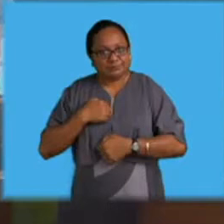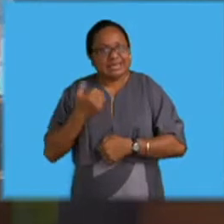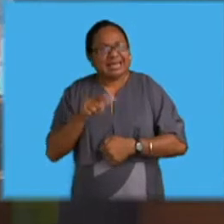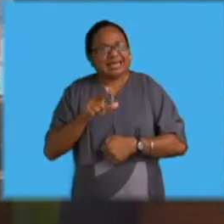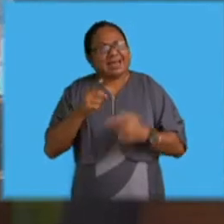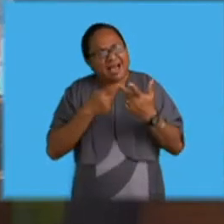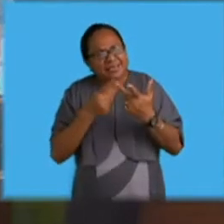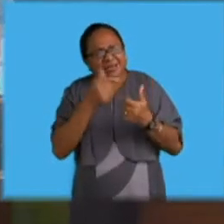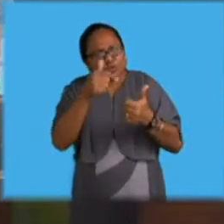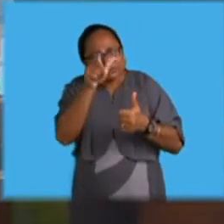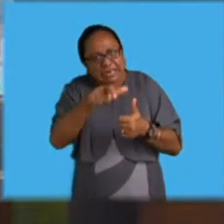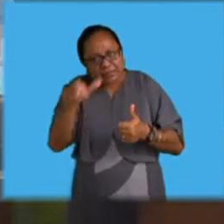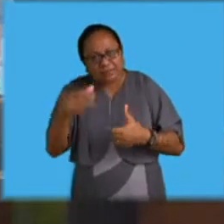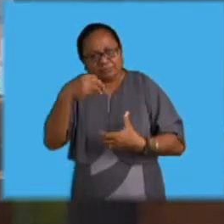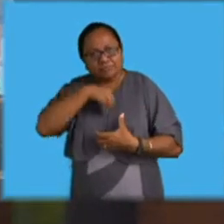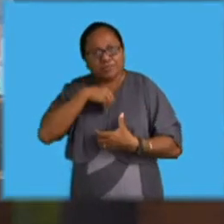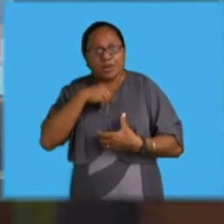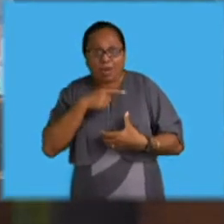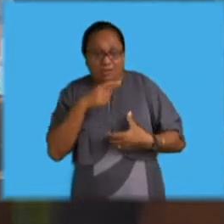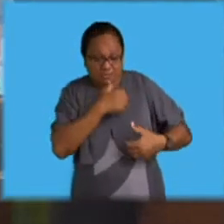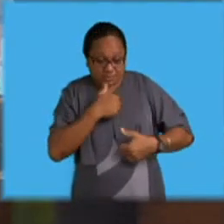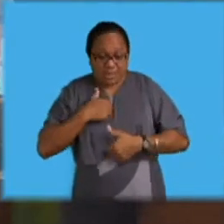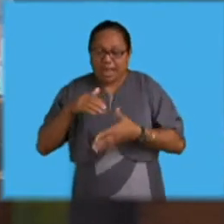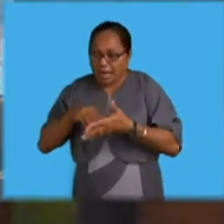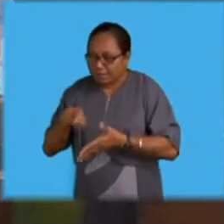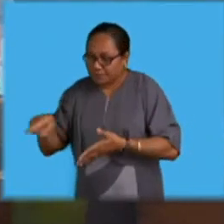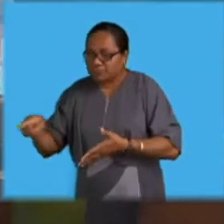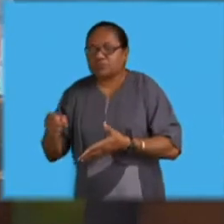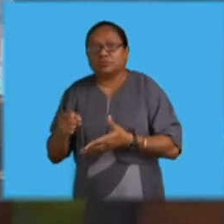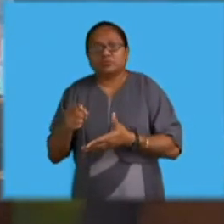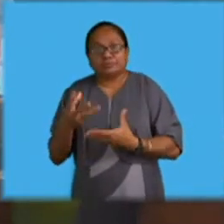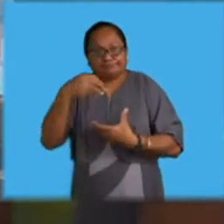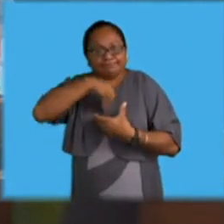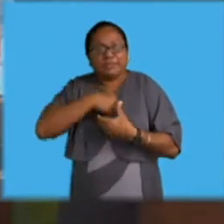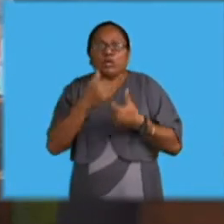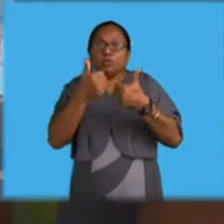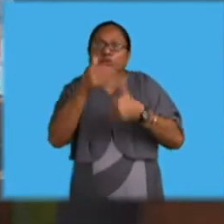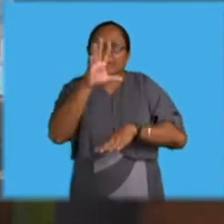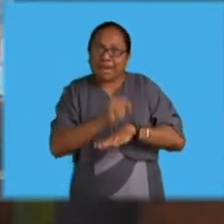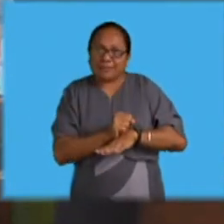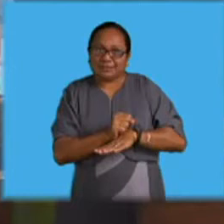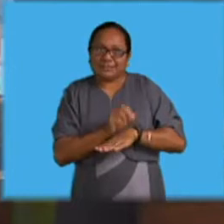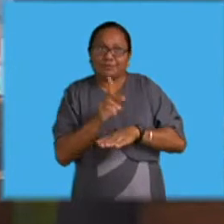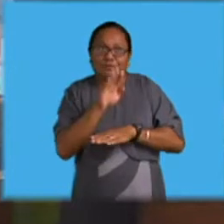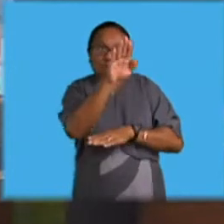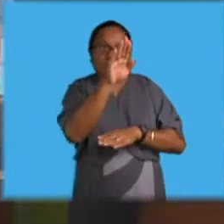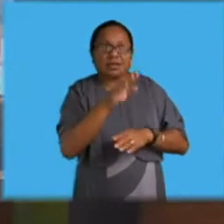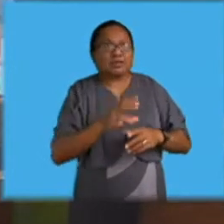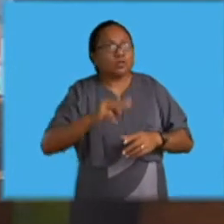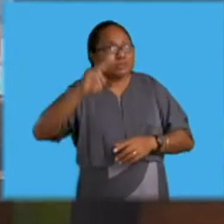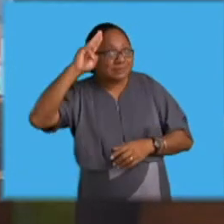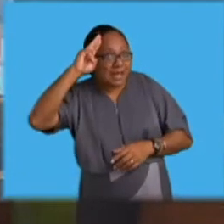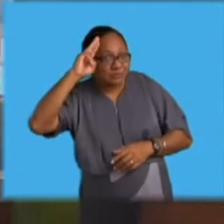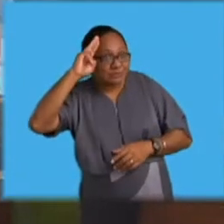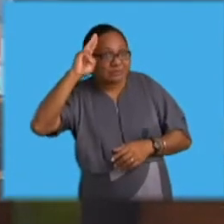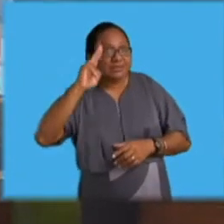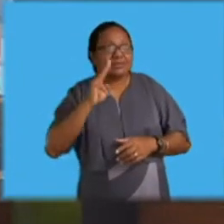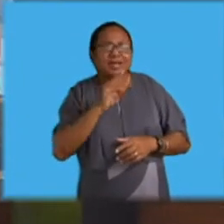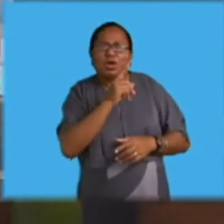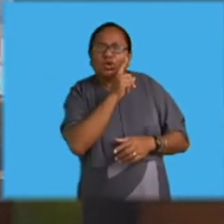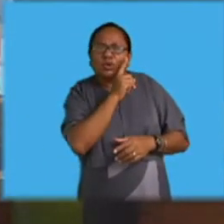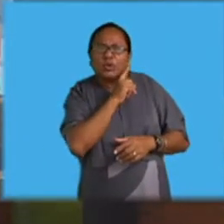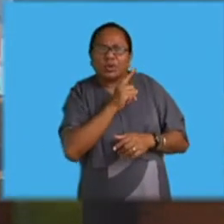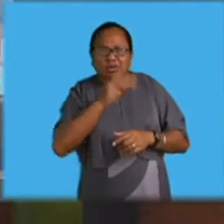Ministry's vision is to engage in lifelong learning so that we produce worthwhile citizens. In addition, Scouts, Girl Guides, Brownies are